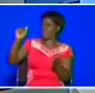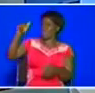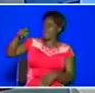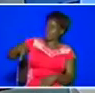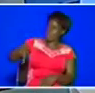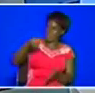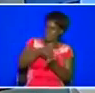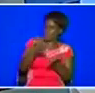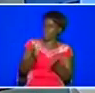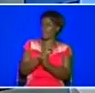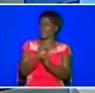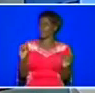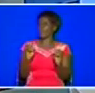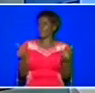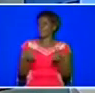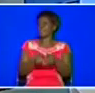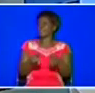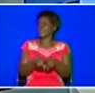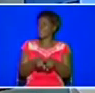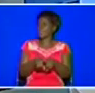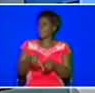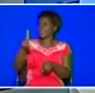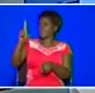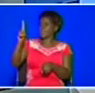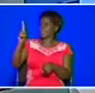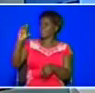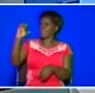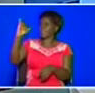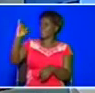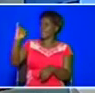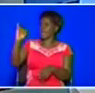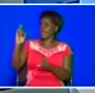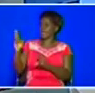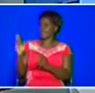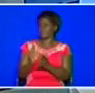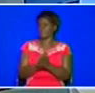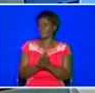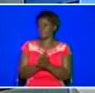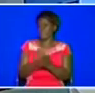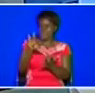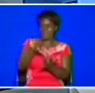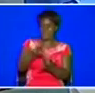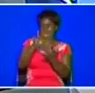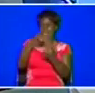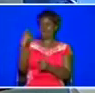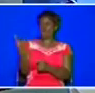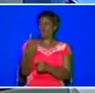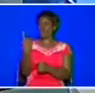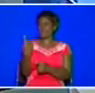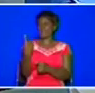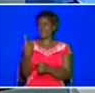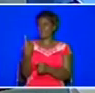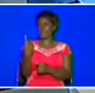police officers, and the DCI and regular police. Okay. So we're just doing the regular police. So the definition